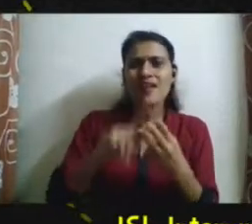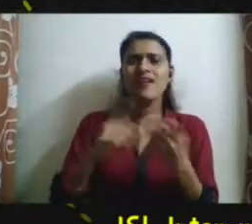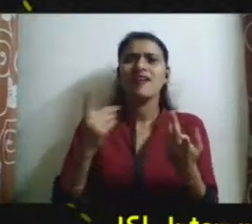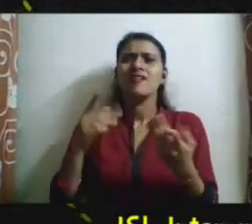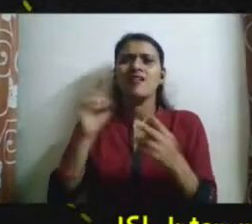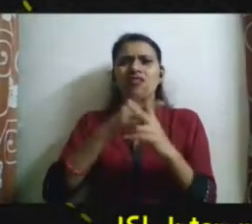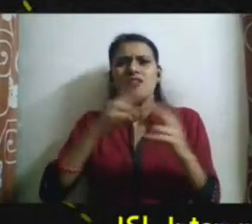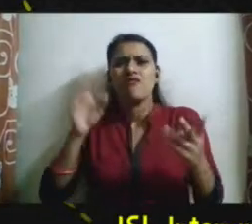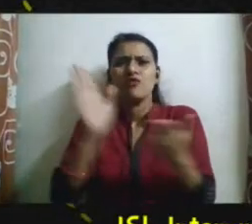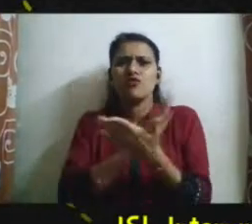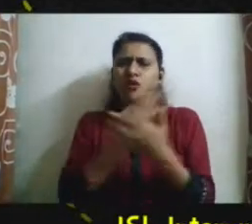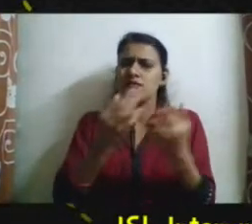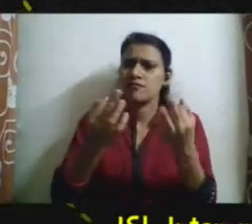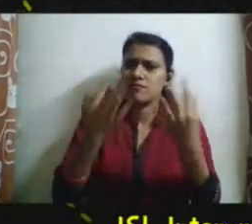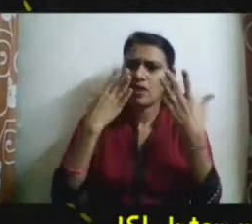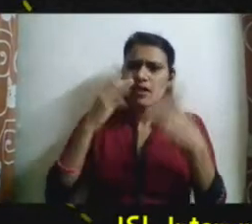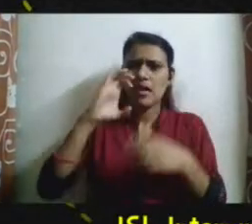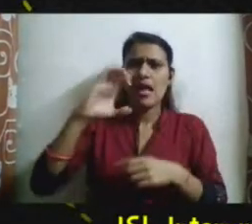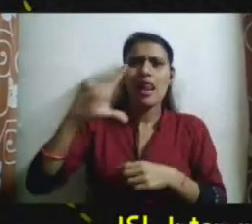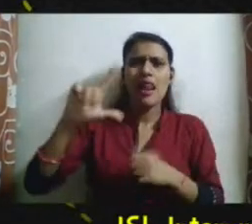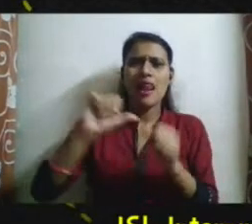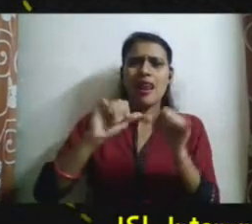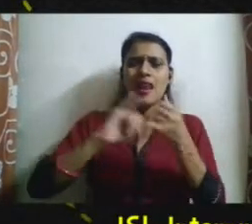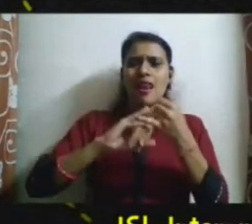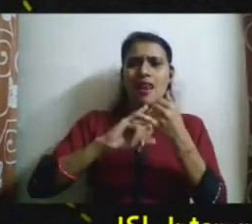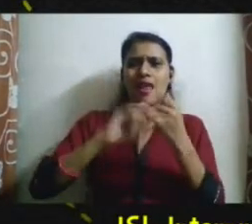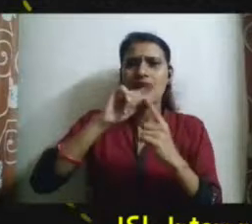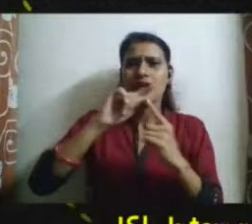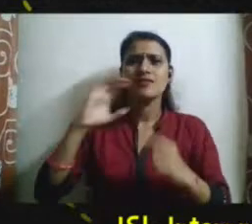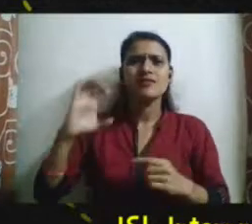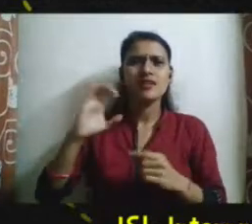and others through classical music. Still others through